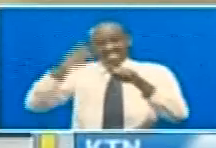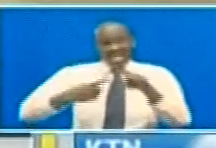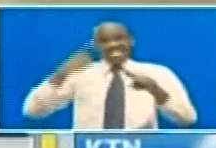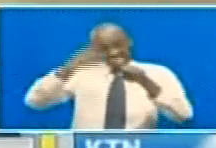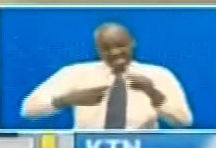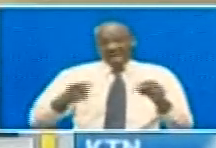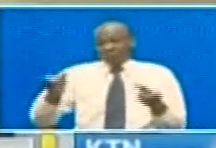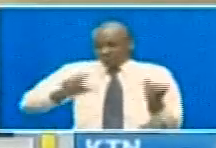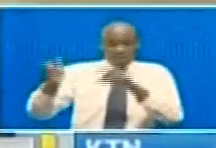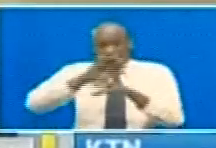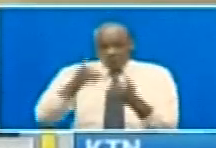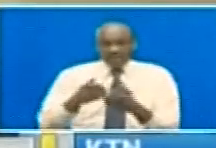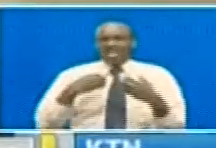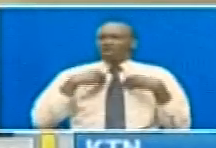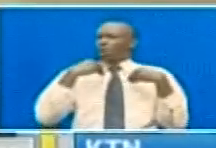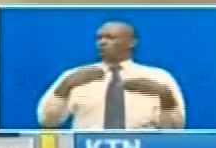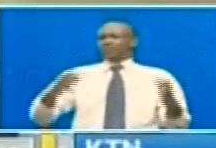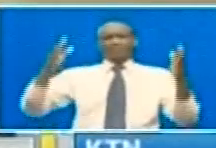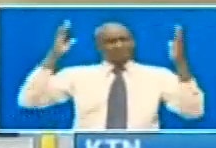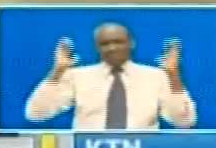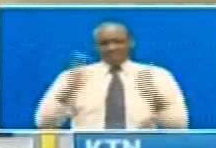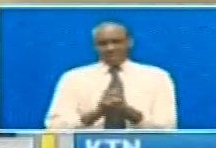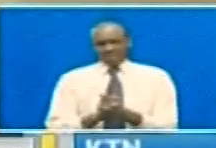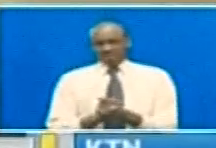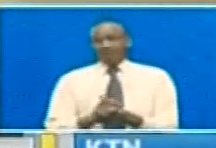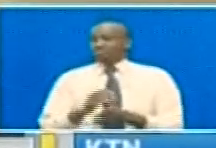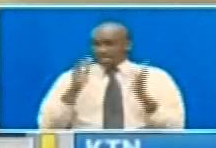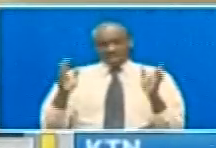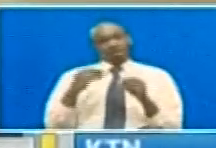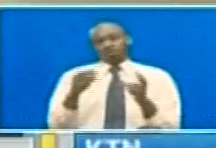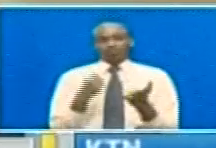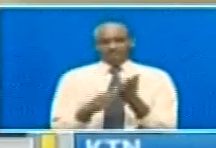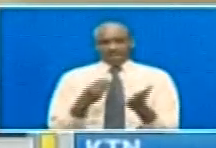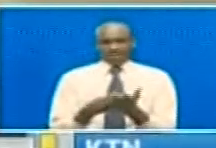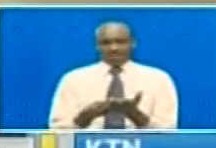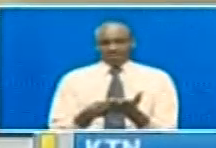years that you speak about, the loss is actually massive. It is massive.